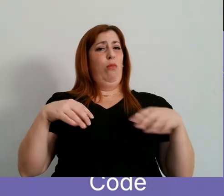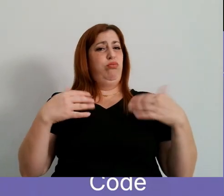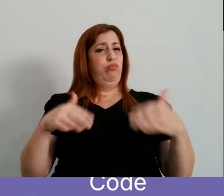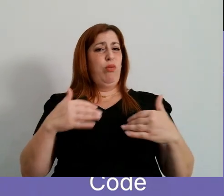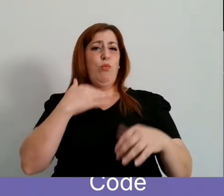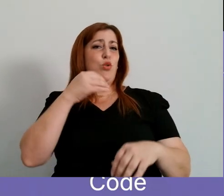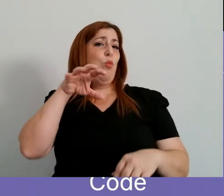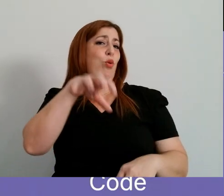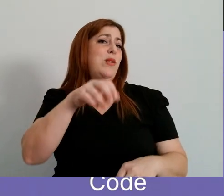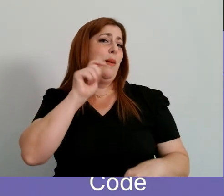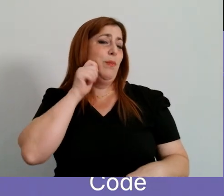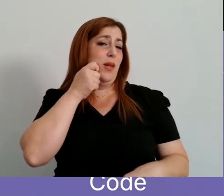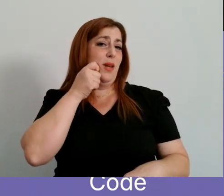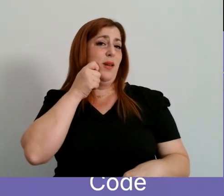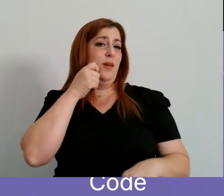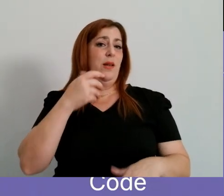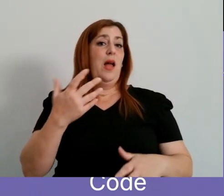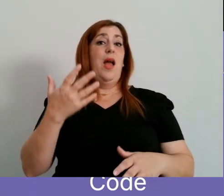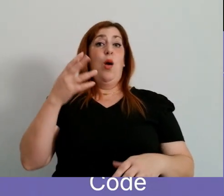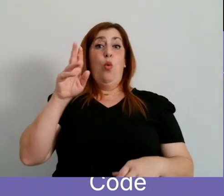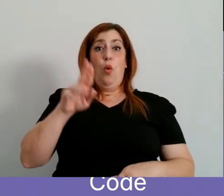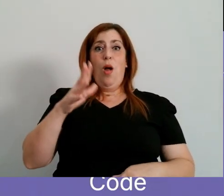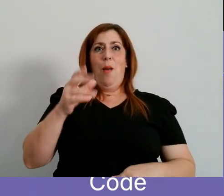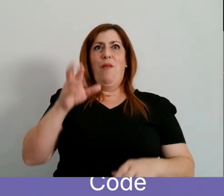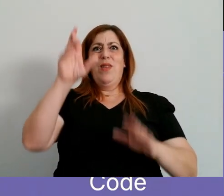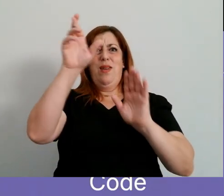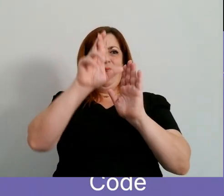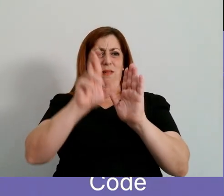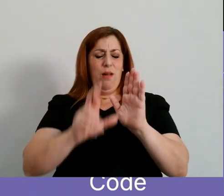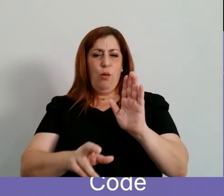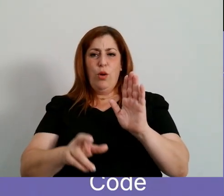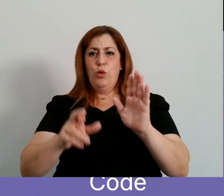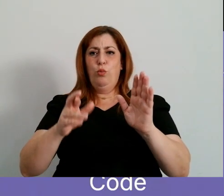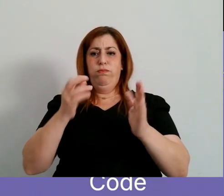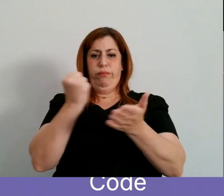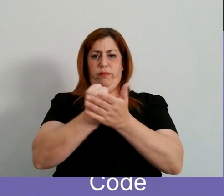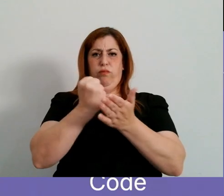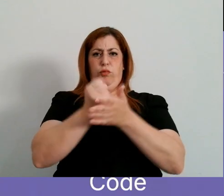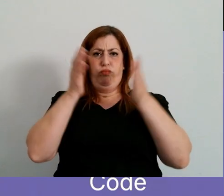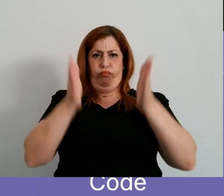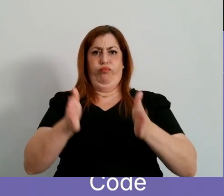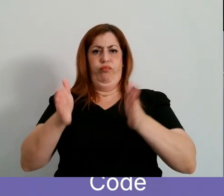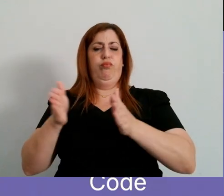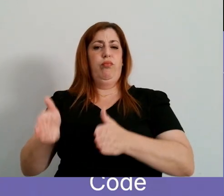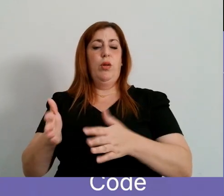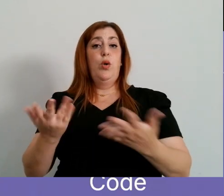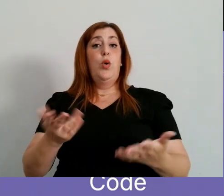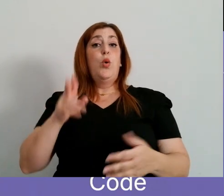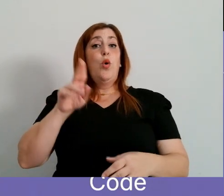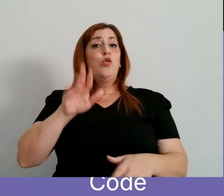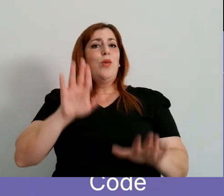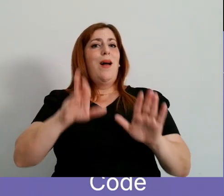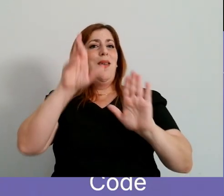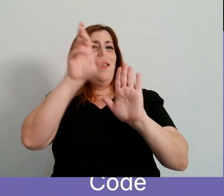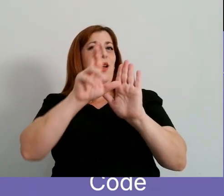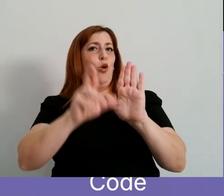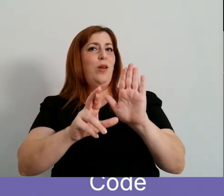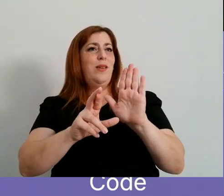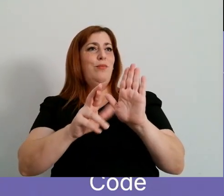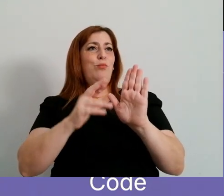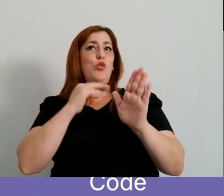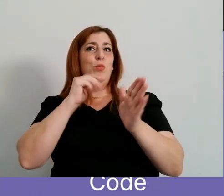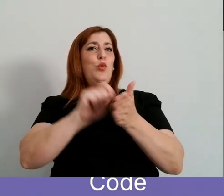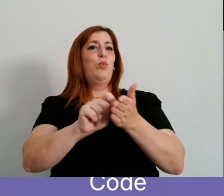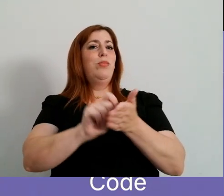be. There's rules and conformity, sometimes even unspoken rules, which can be